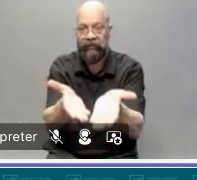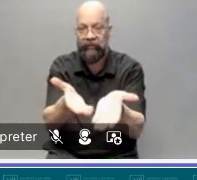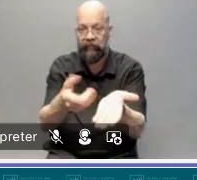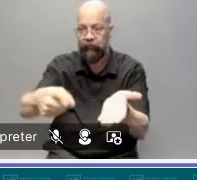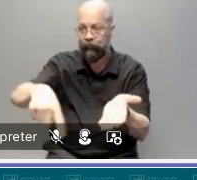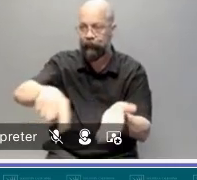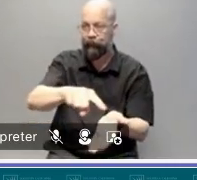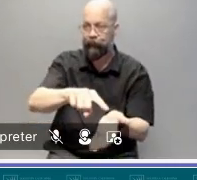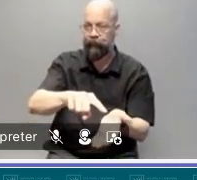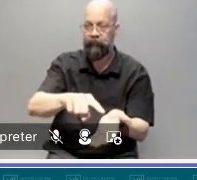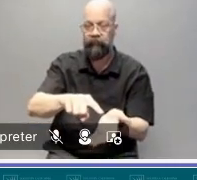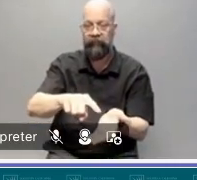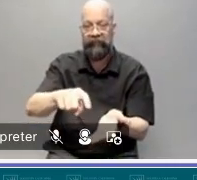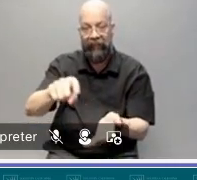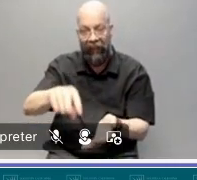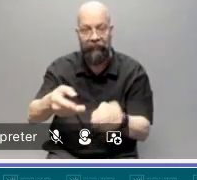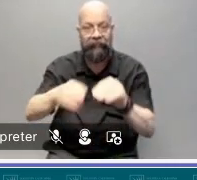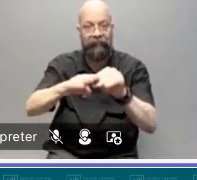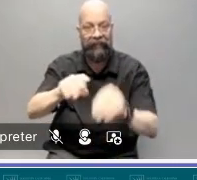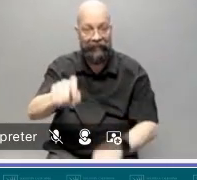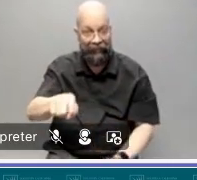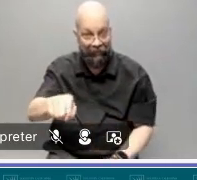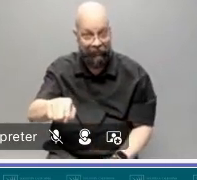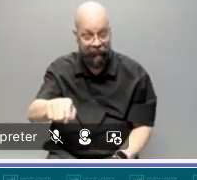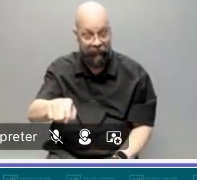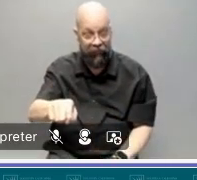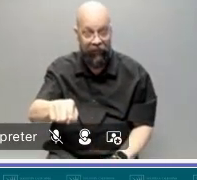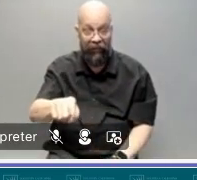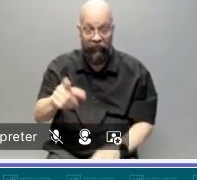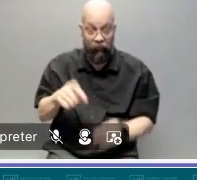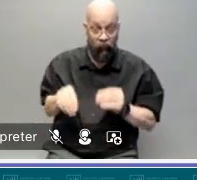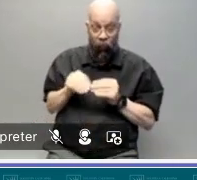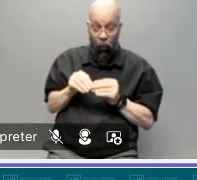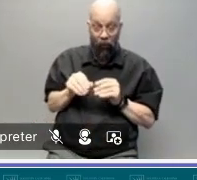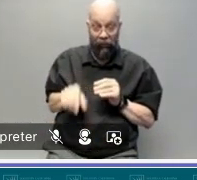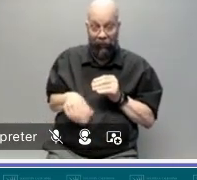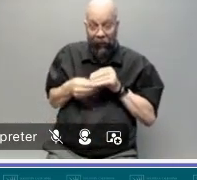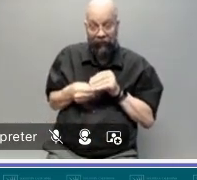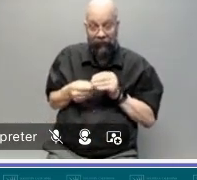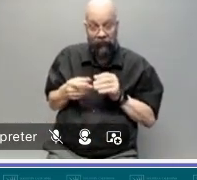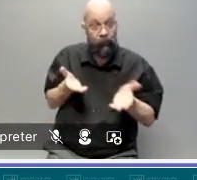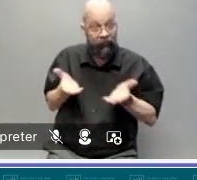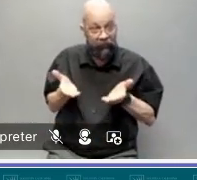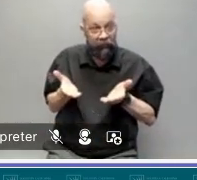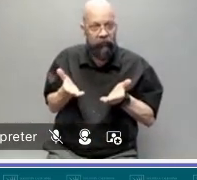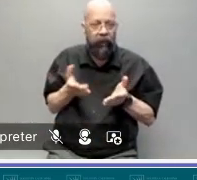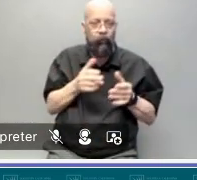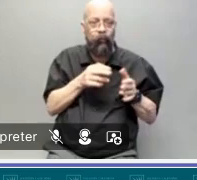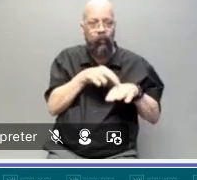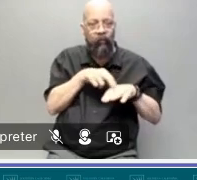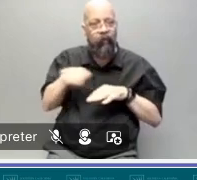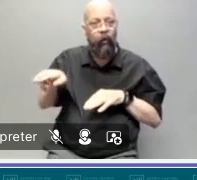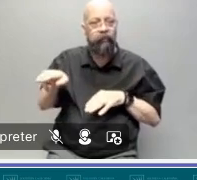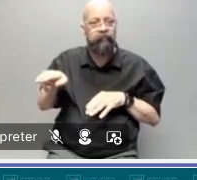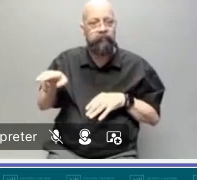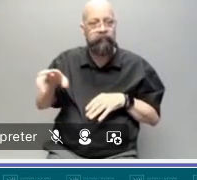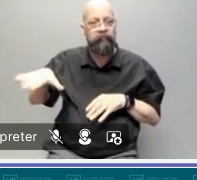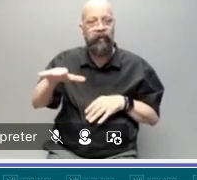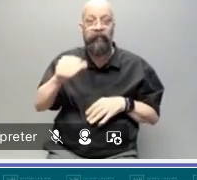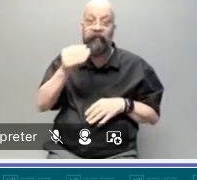These organizations also provide referrals to additional services, and we work closely with local food banks to support food